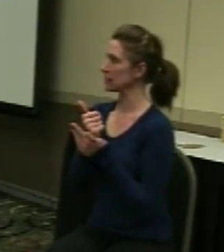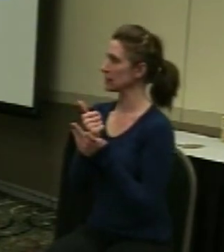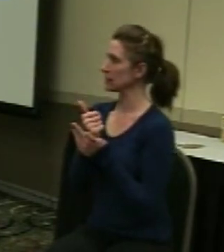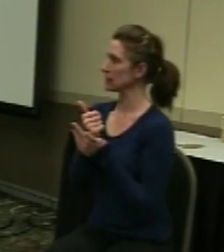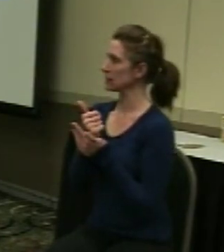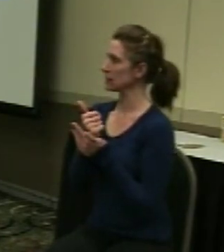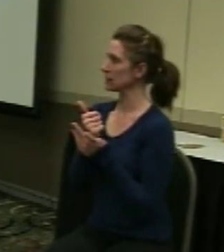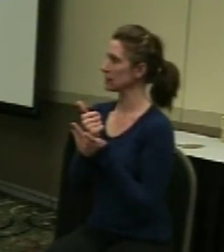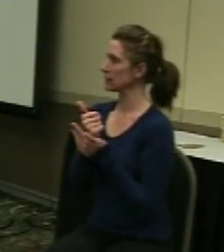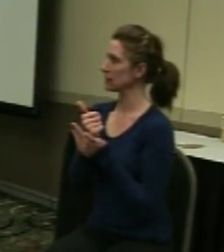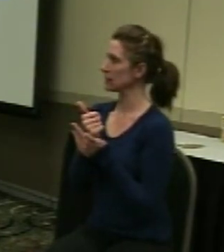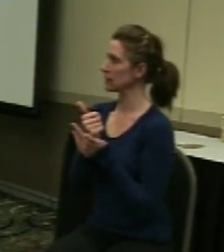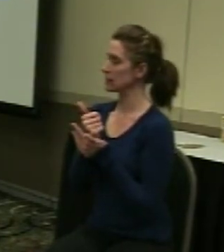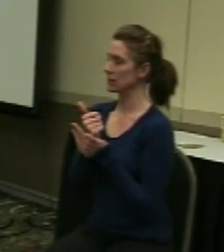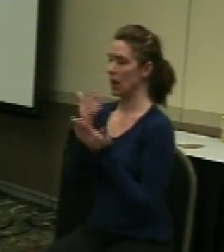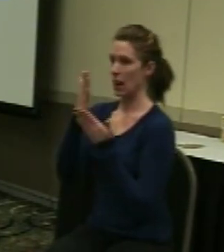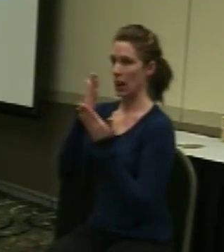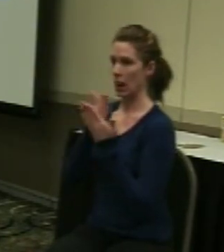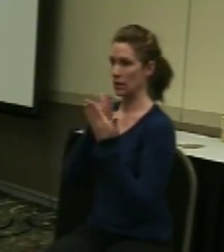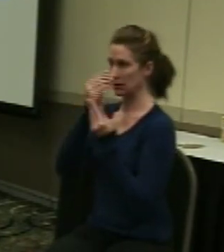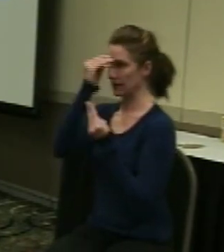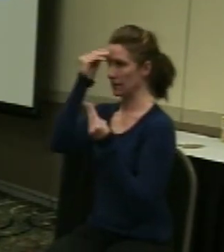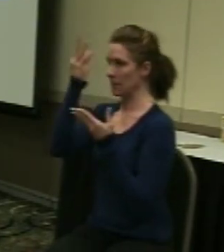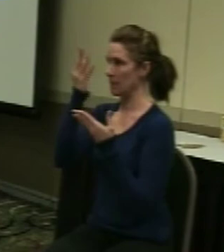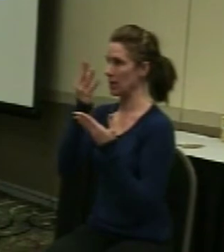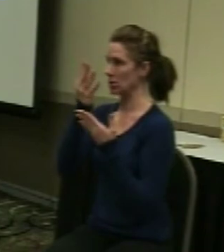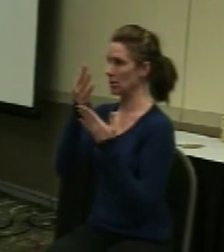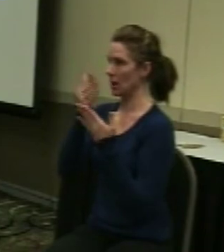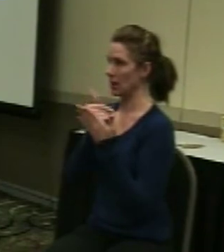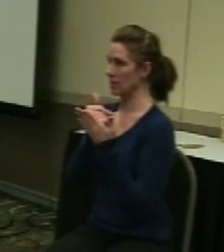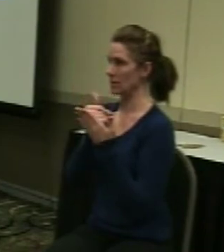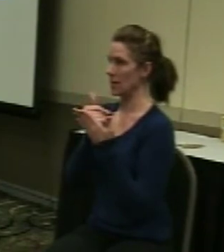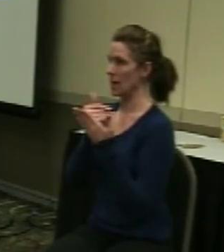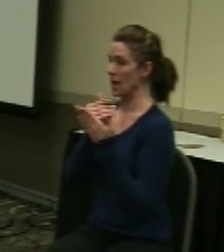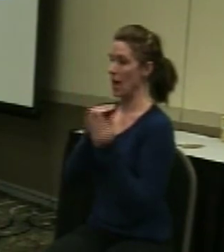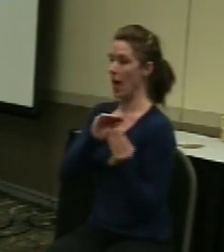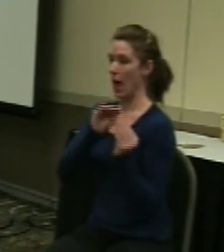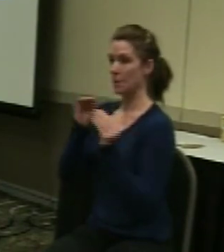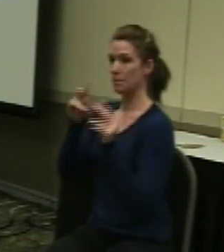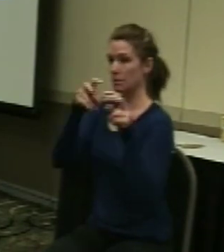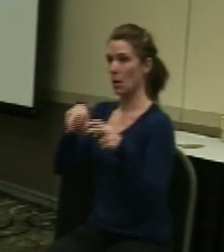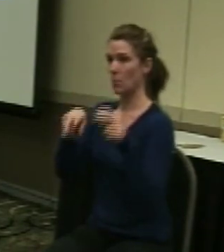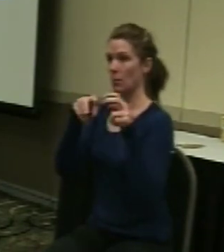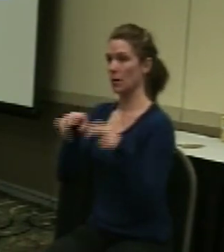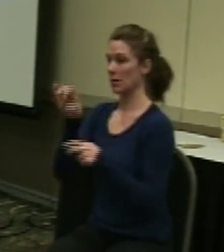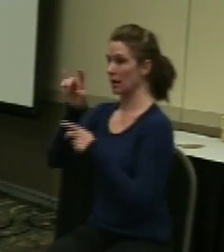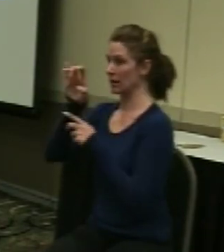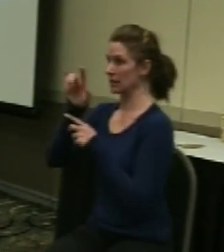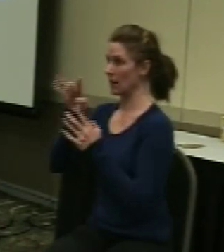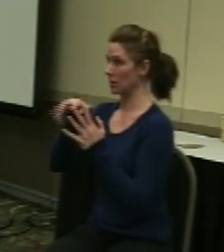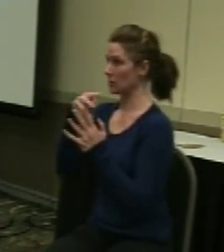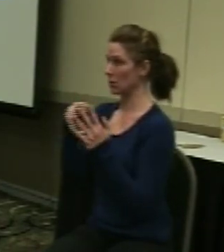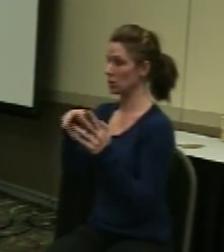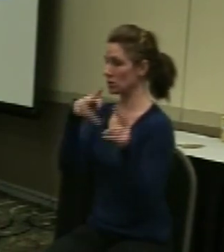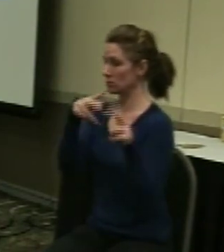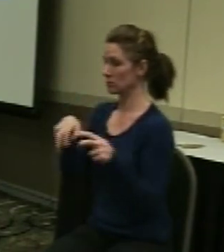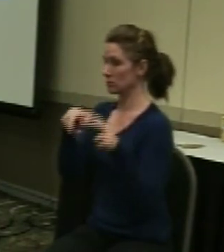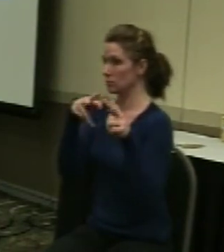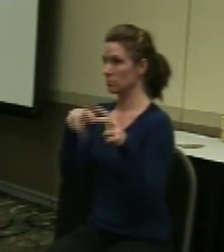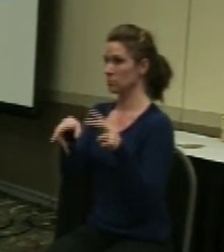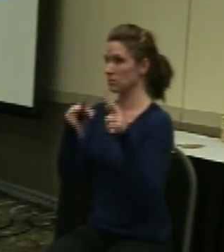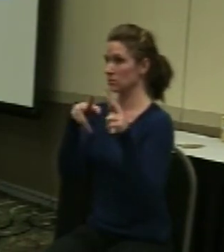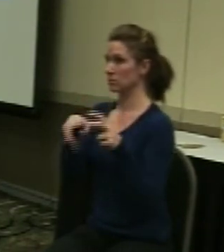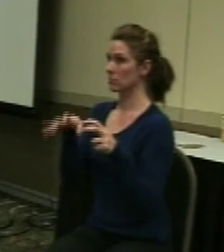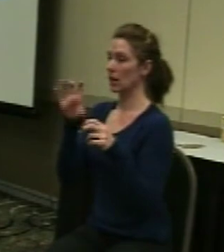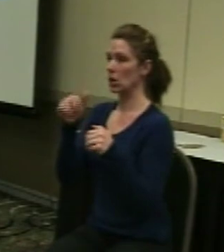a list of information and put it into Excel, and simply, I could take you